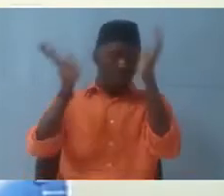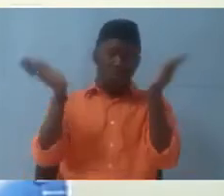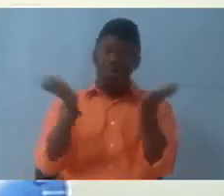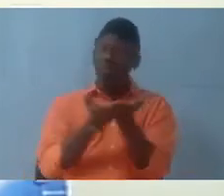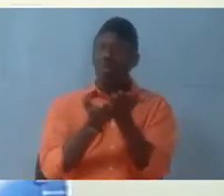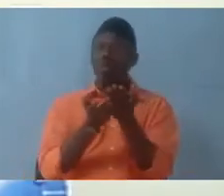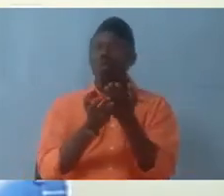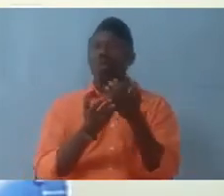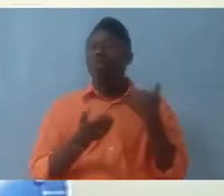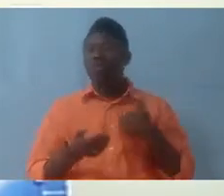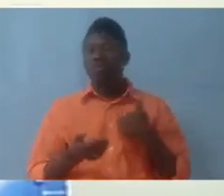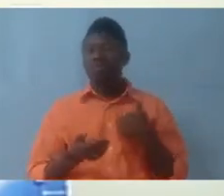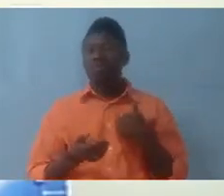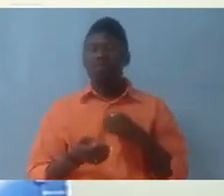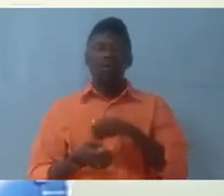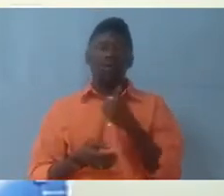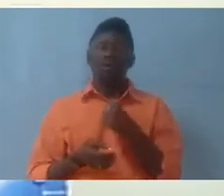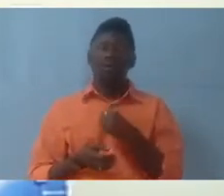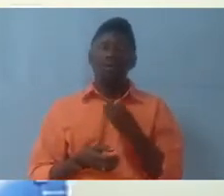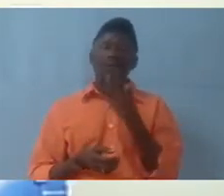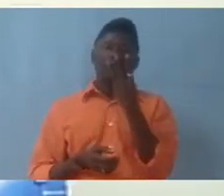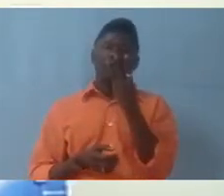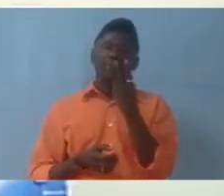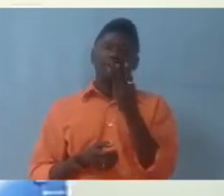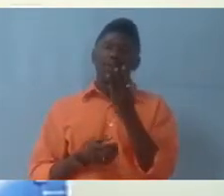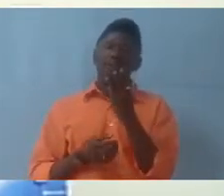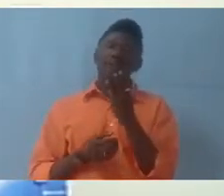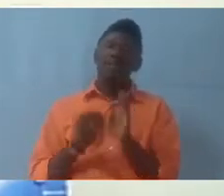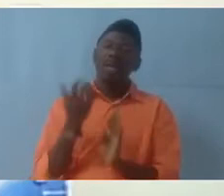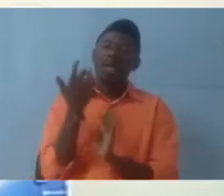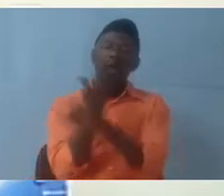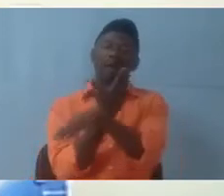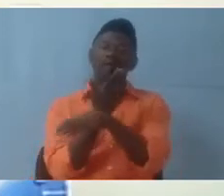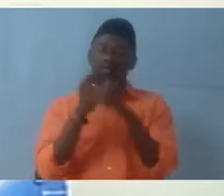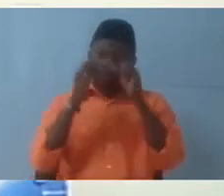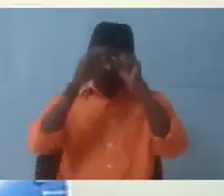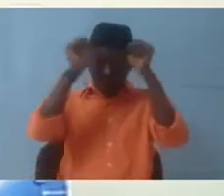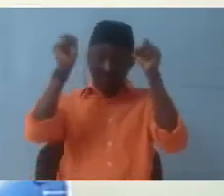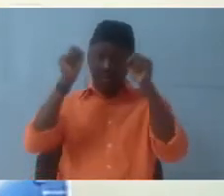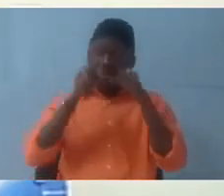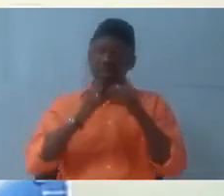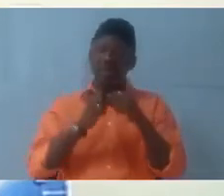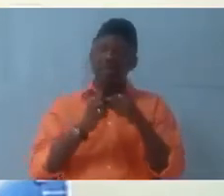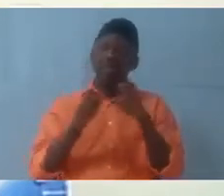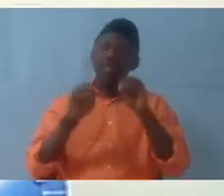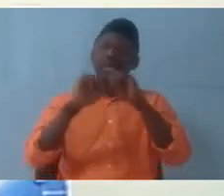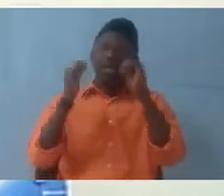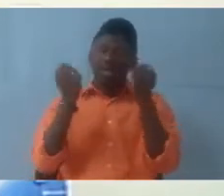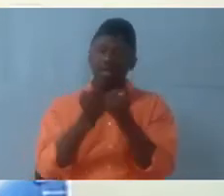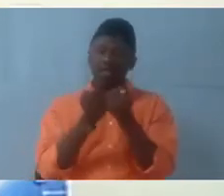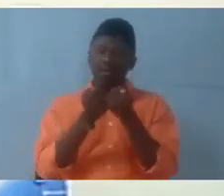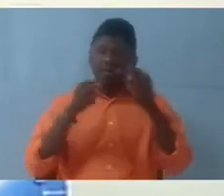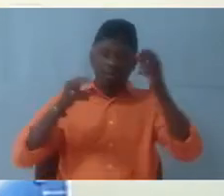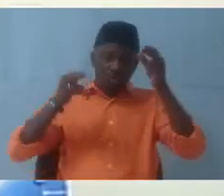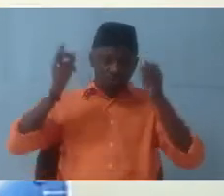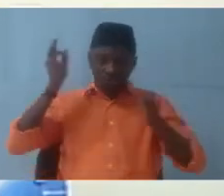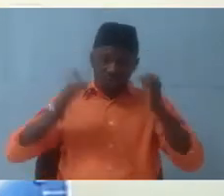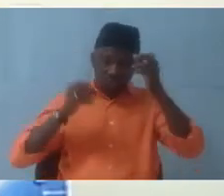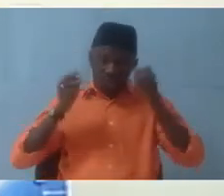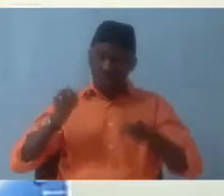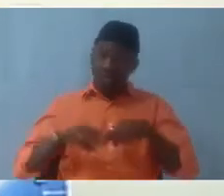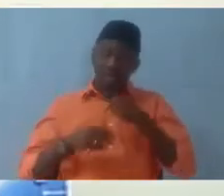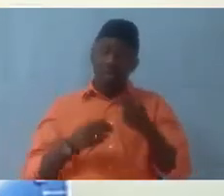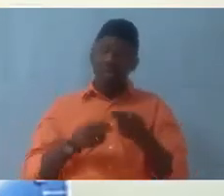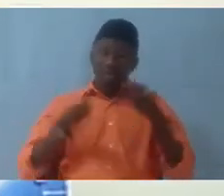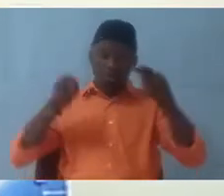liggéeyal. And the three arms of government, of course, the executive, judiciary, and the legislation. Di ñetti bunti nguur gogu yeb di buntu